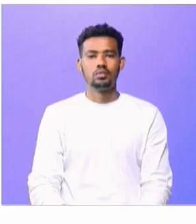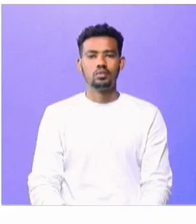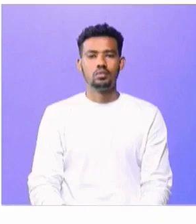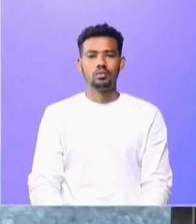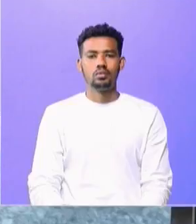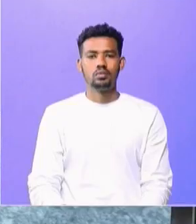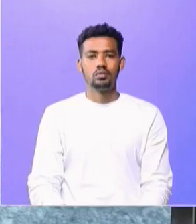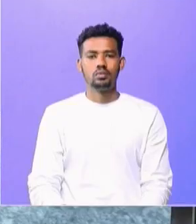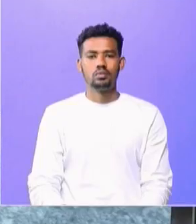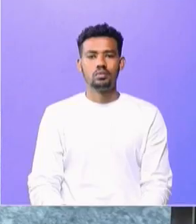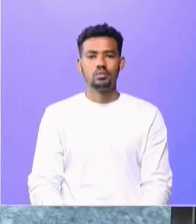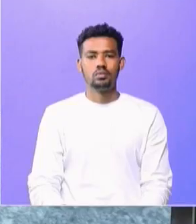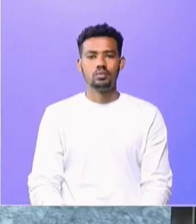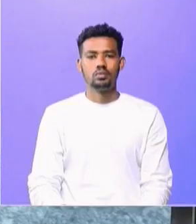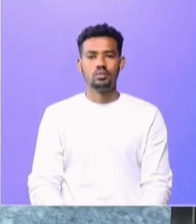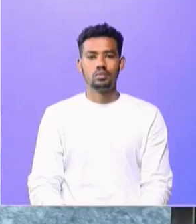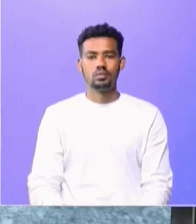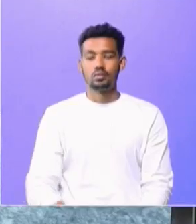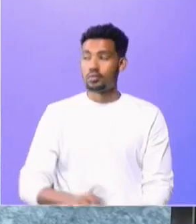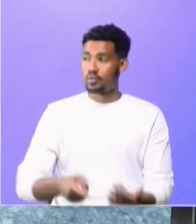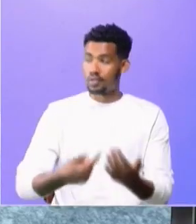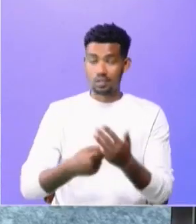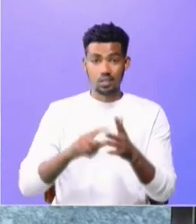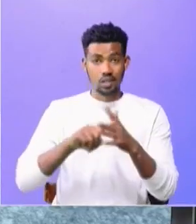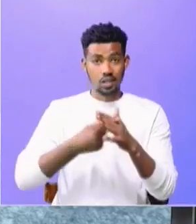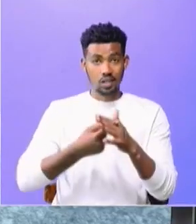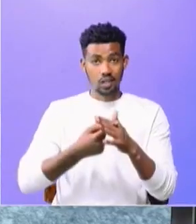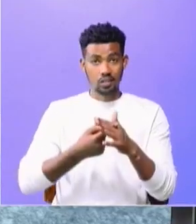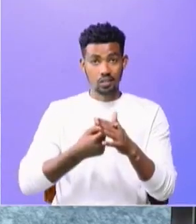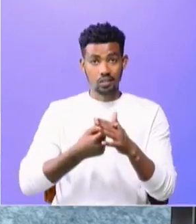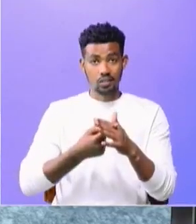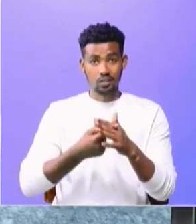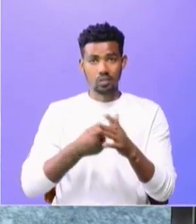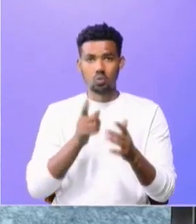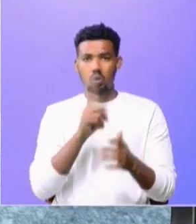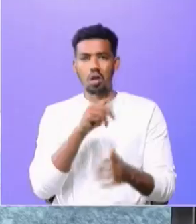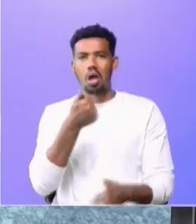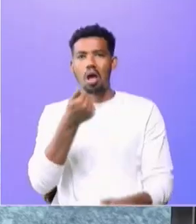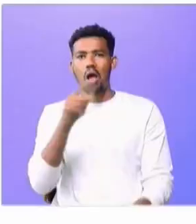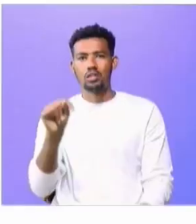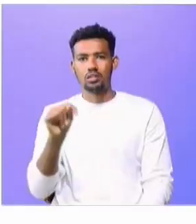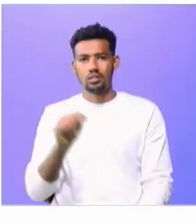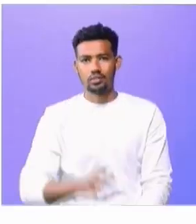Time and place. So let us start with at.